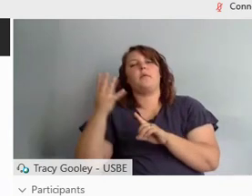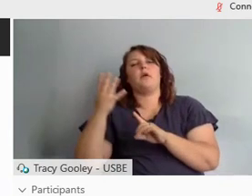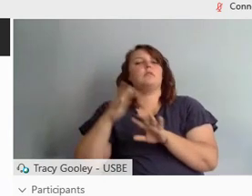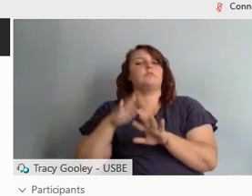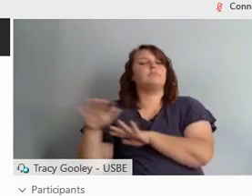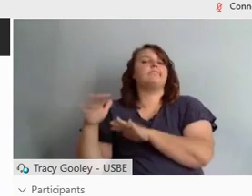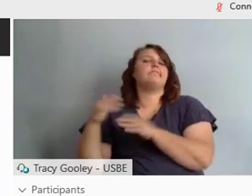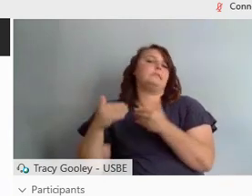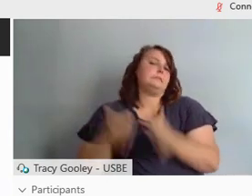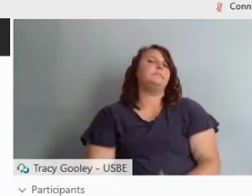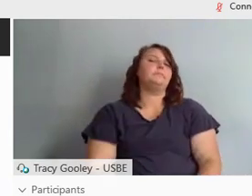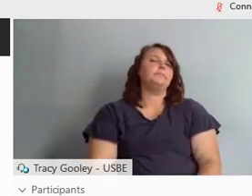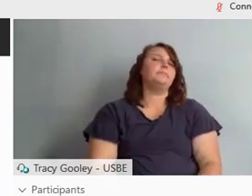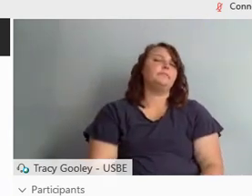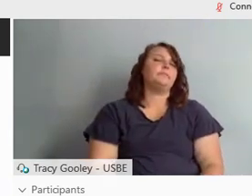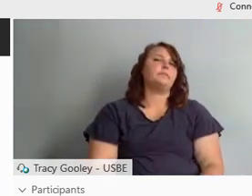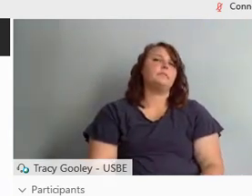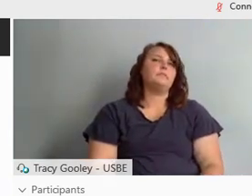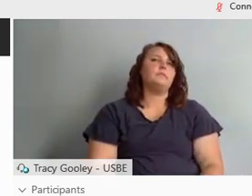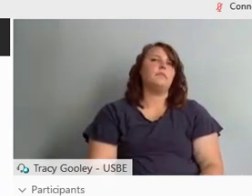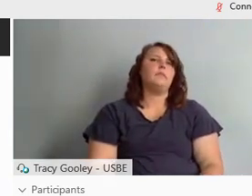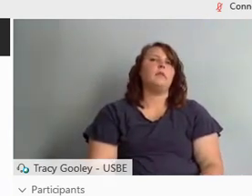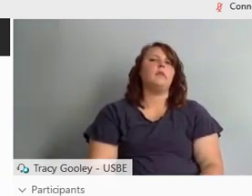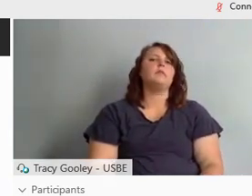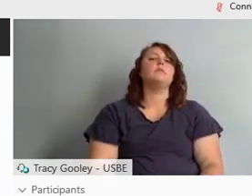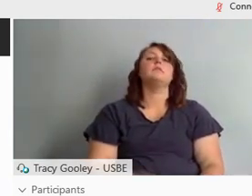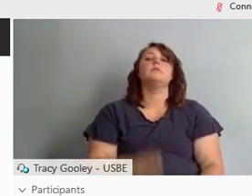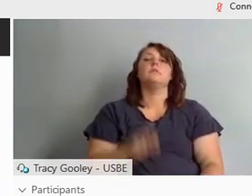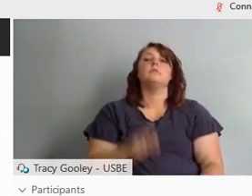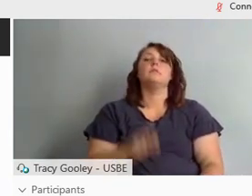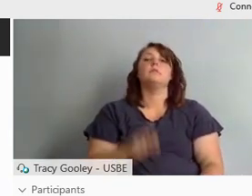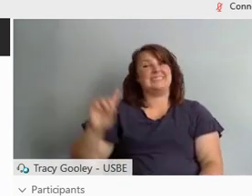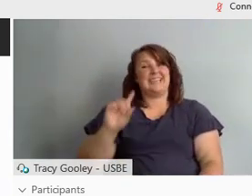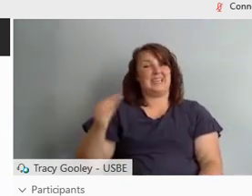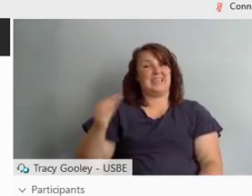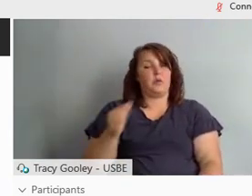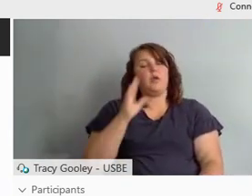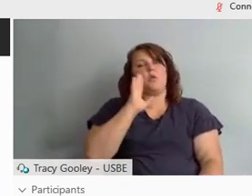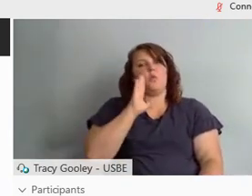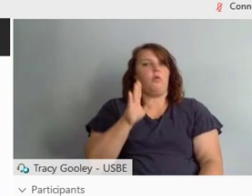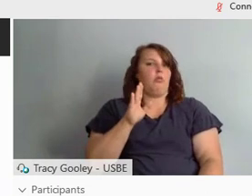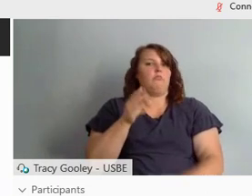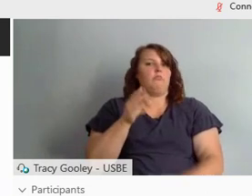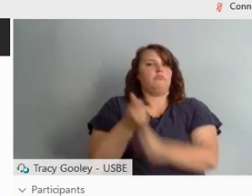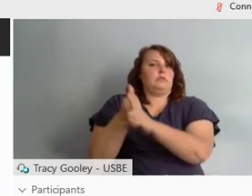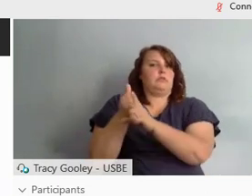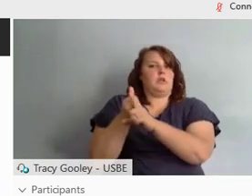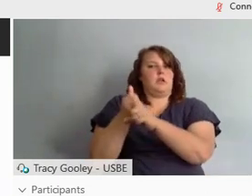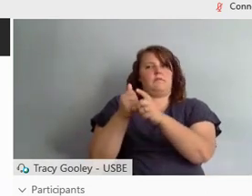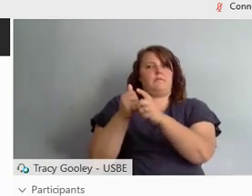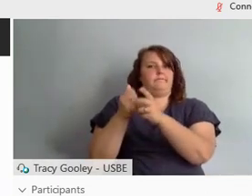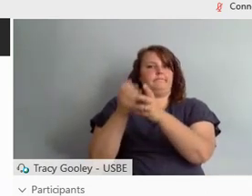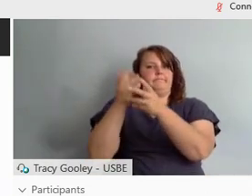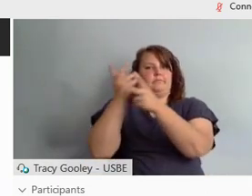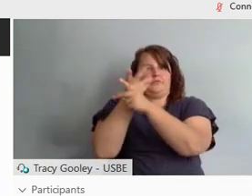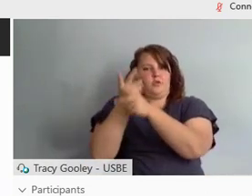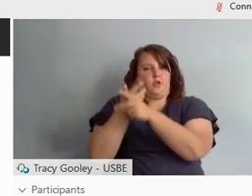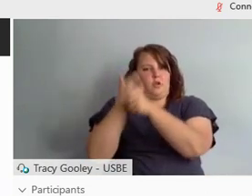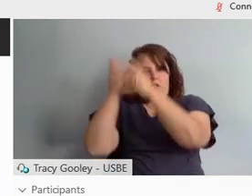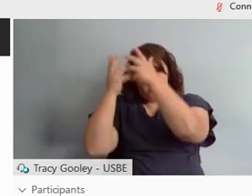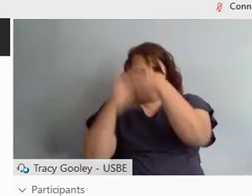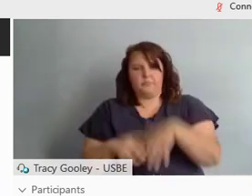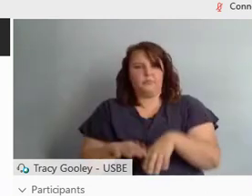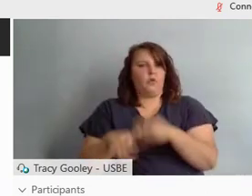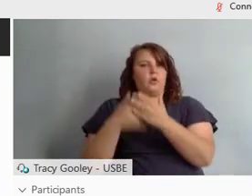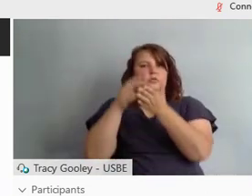target, or at target. That's what you'll enter into Data Gateway. It'll calculate the scores for you. And then after we do standard setting, we'll have a better understanding of what